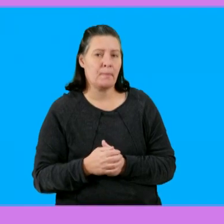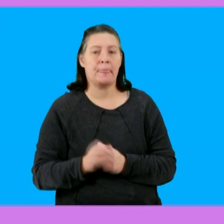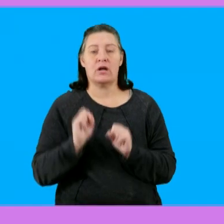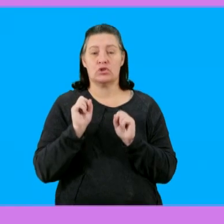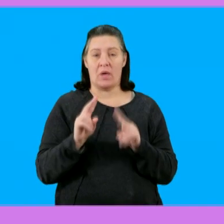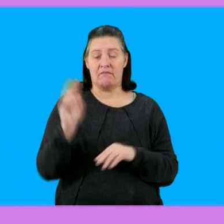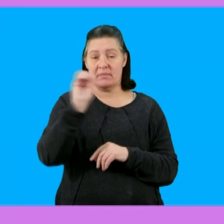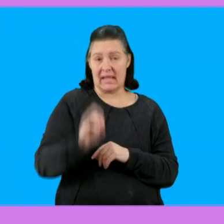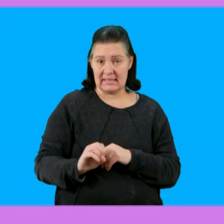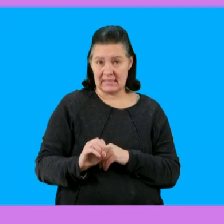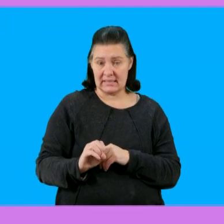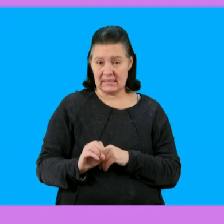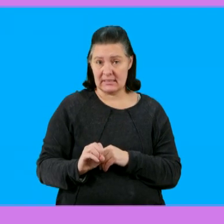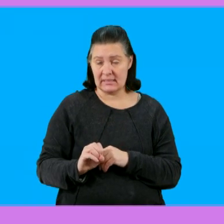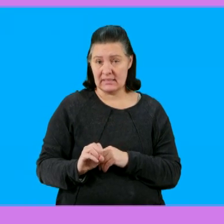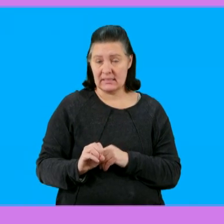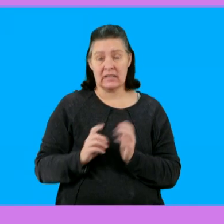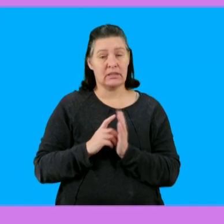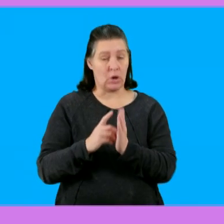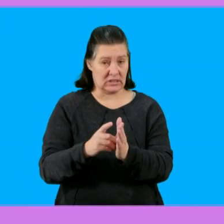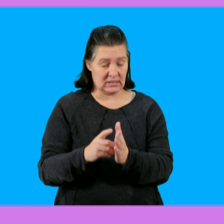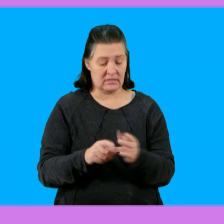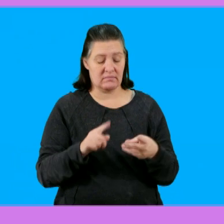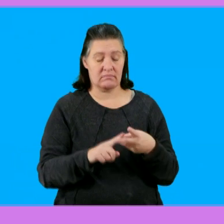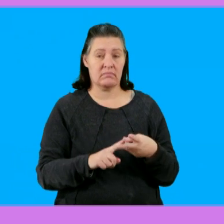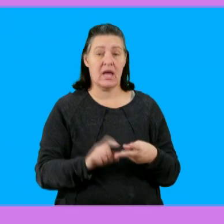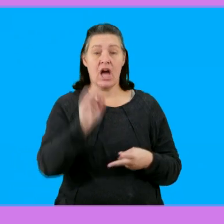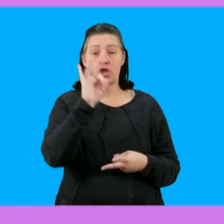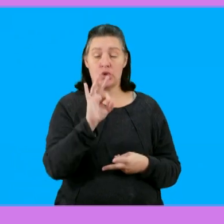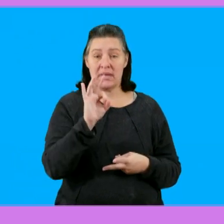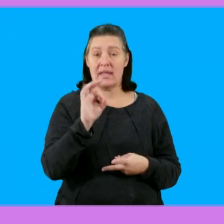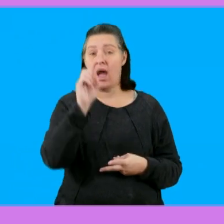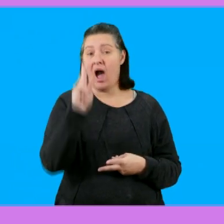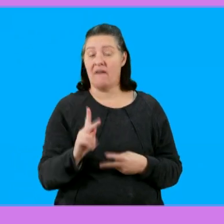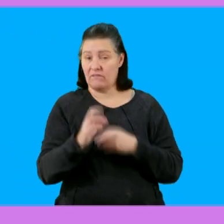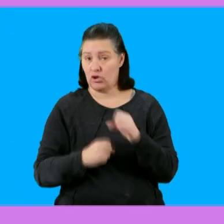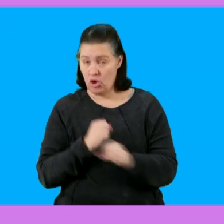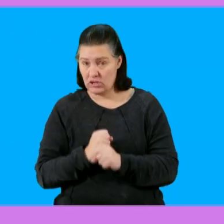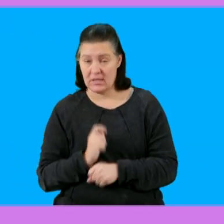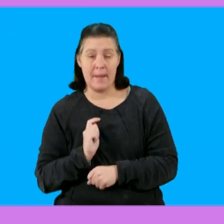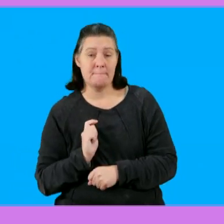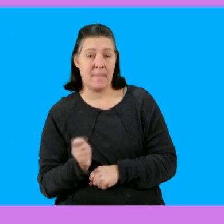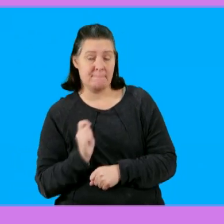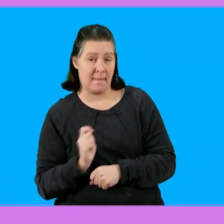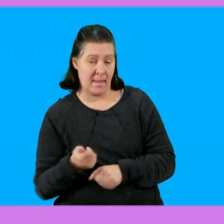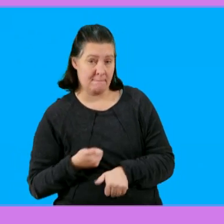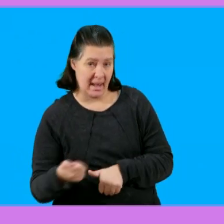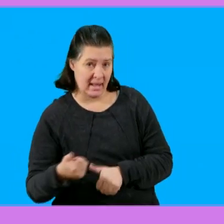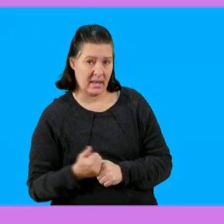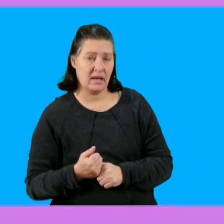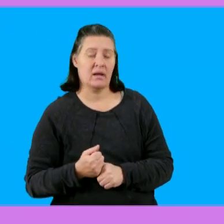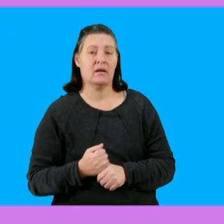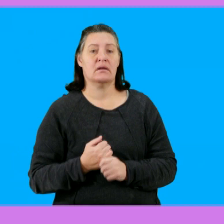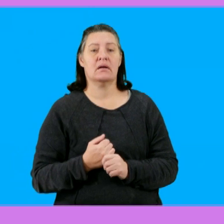be 12% deposit. You will have 3.5 years to repay the money. And then 21% per